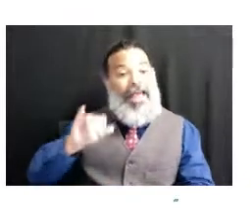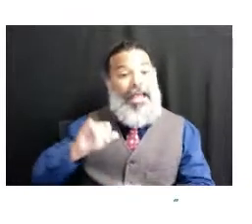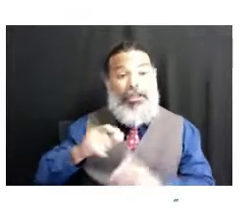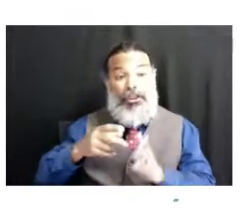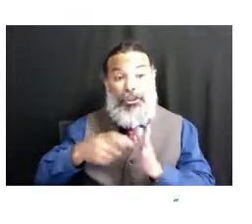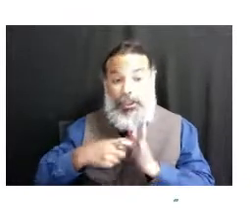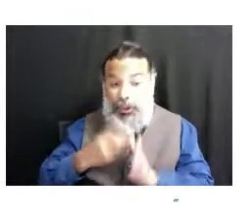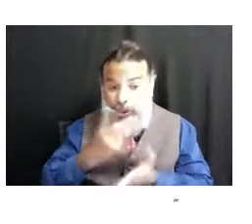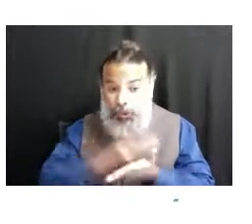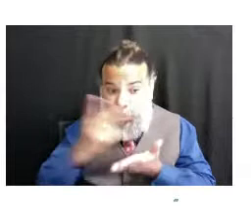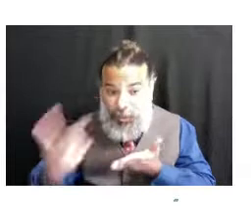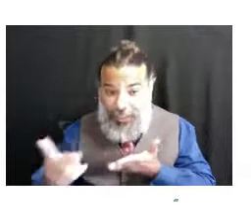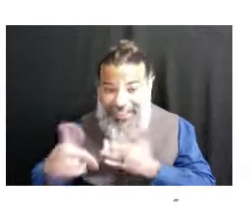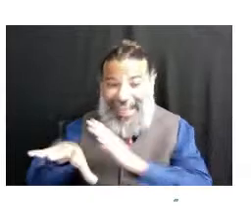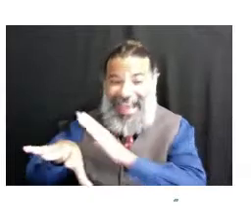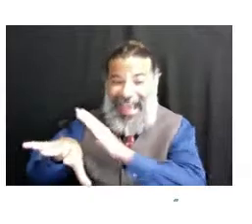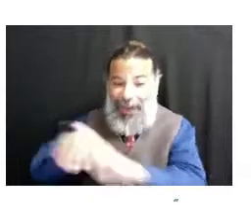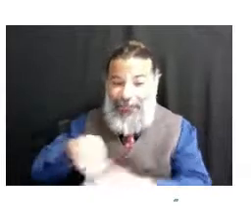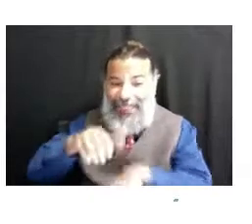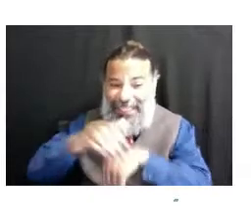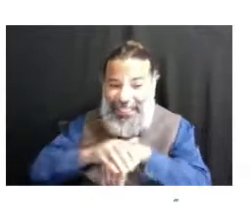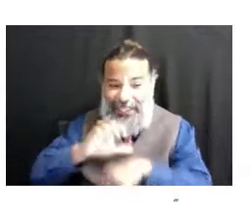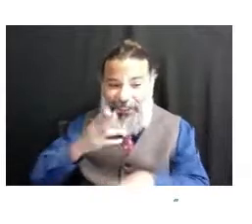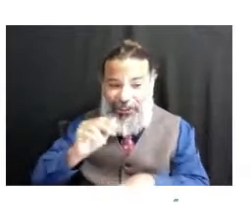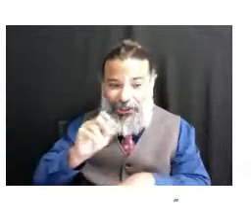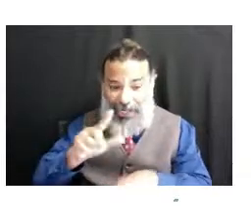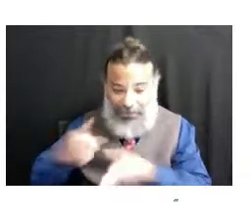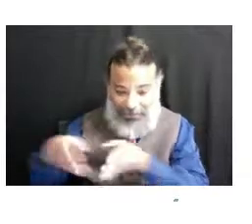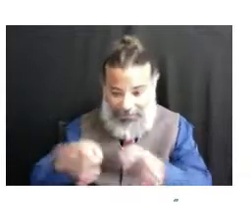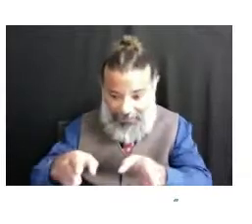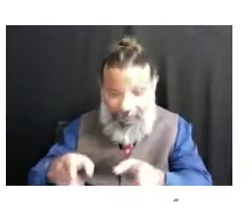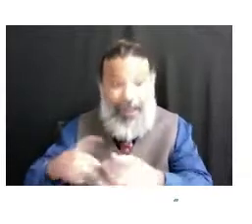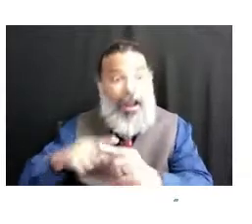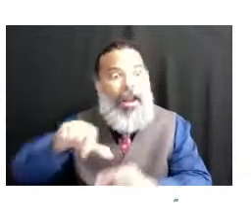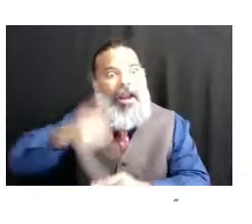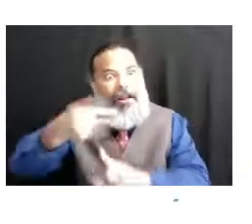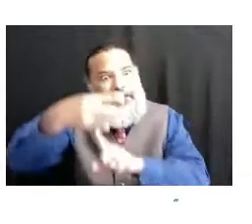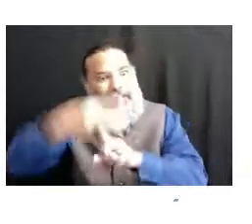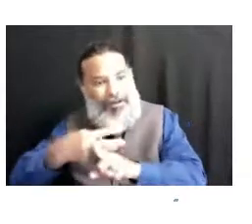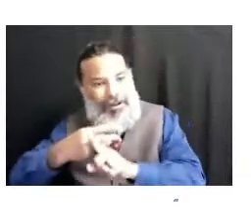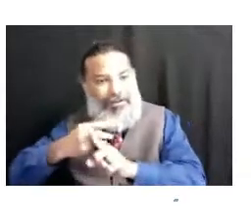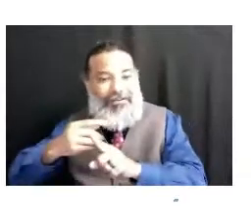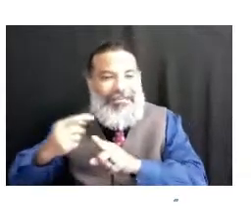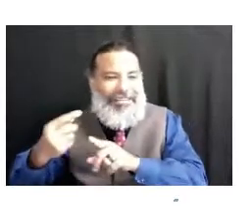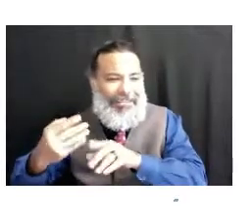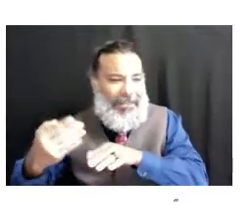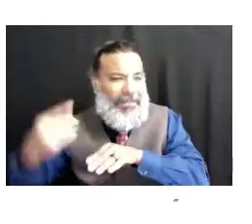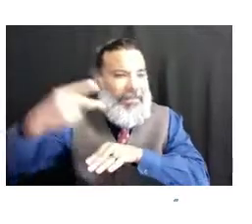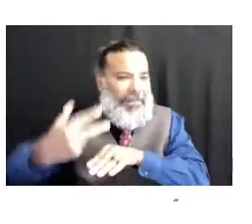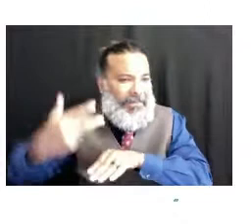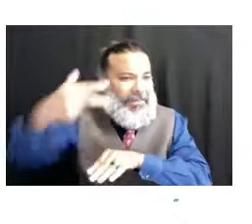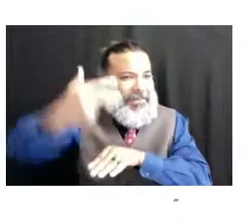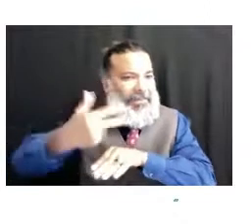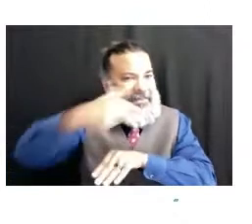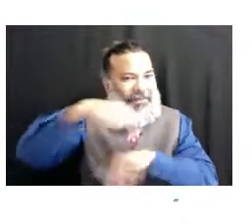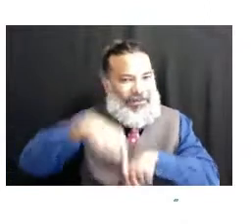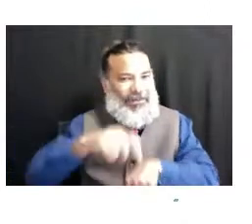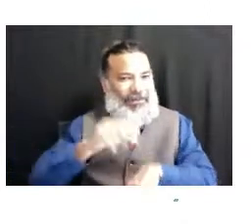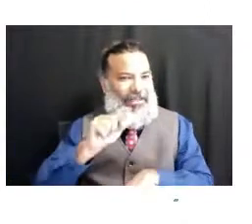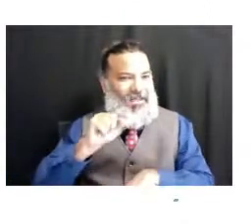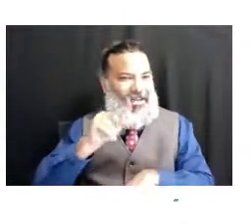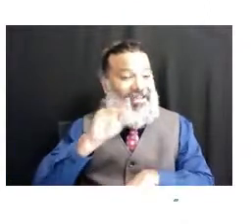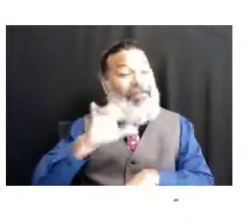2 weeks to get out of the English Channel and another 4 months to get across the Atlantic because the